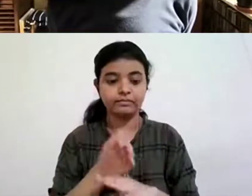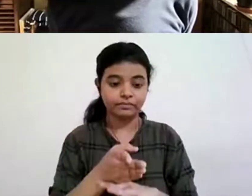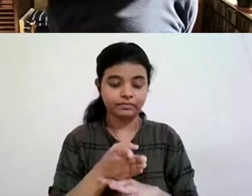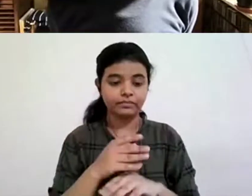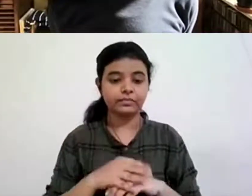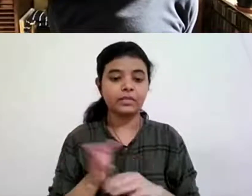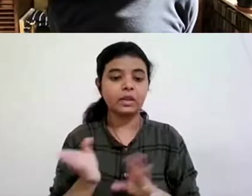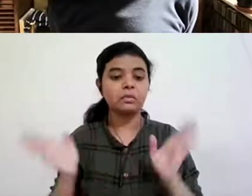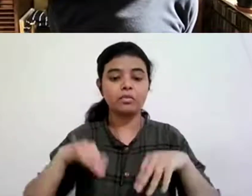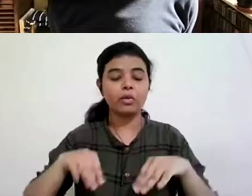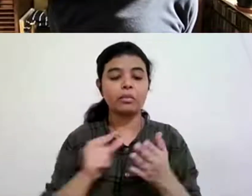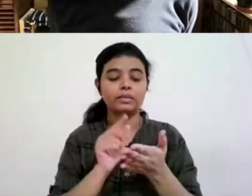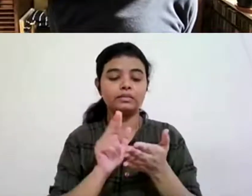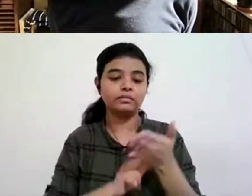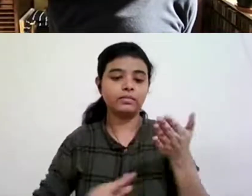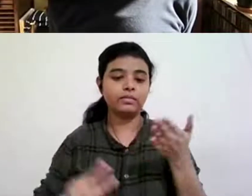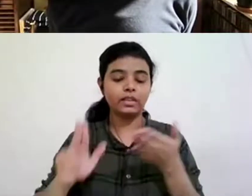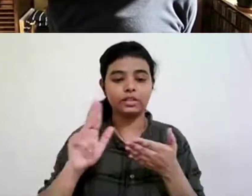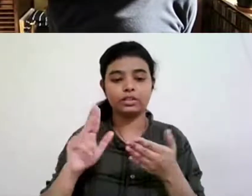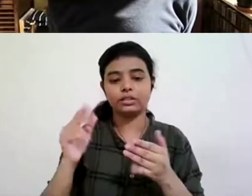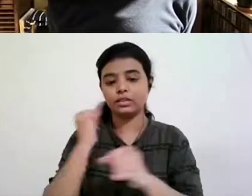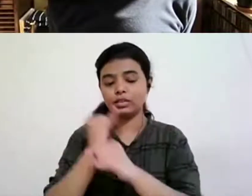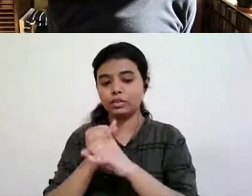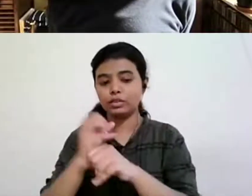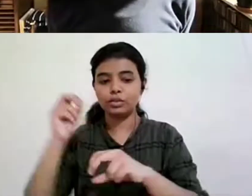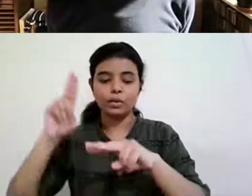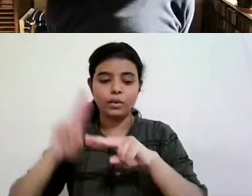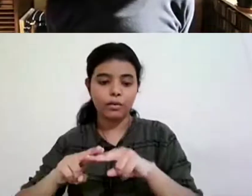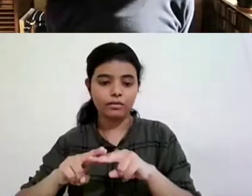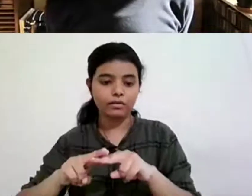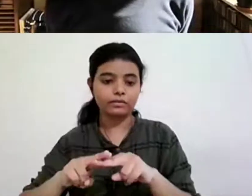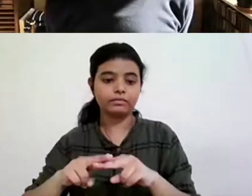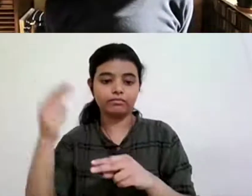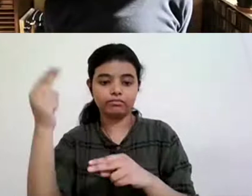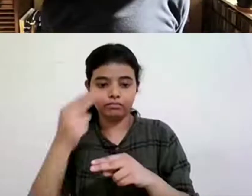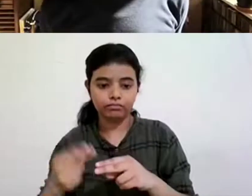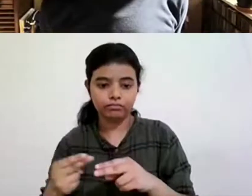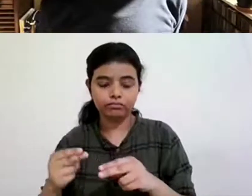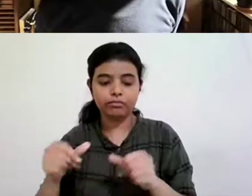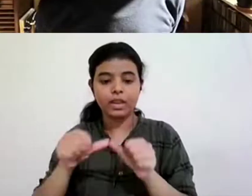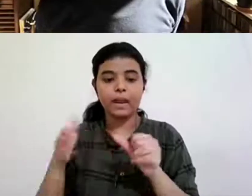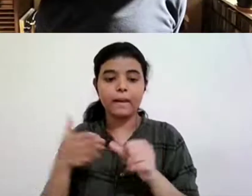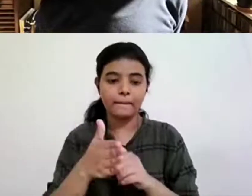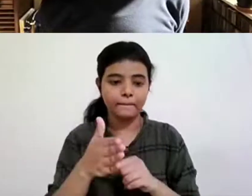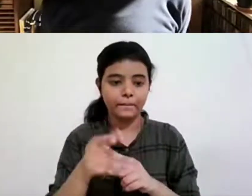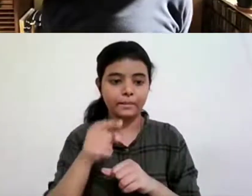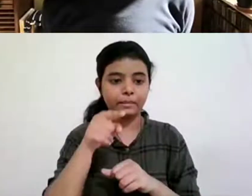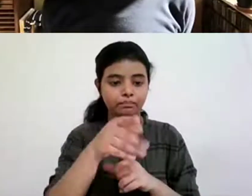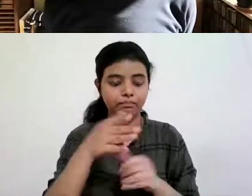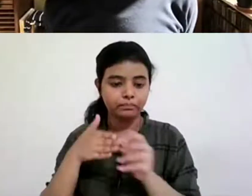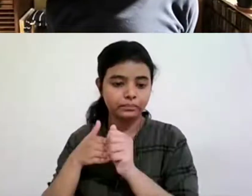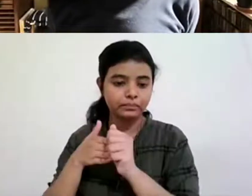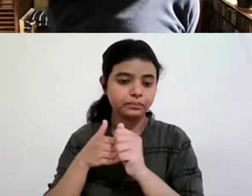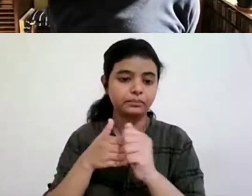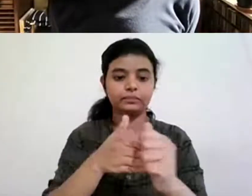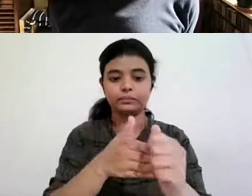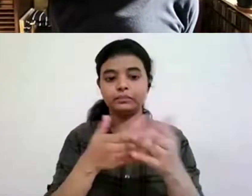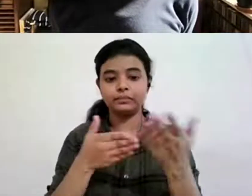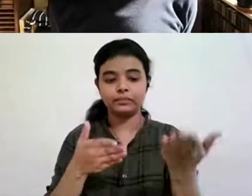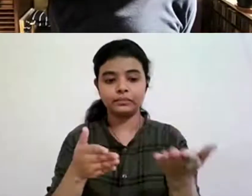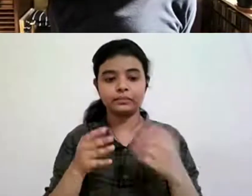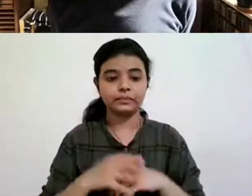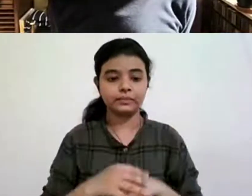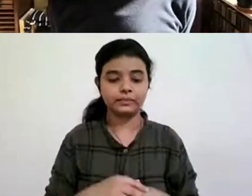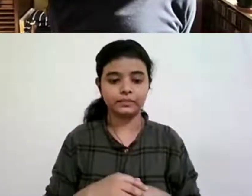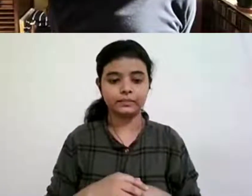National Institute of Design, Ahmedabad, to carry the